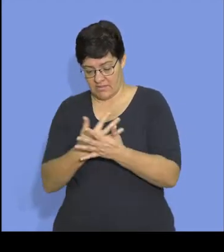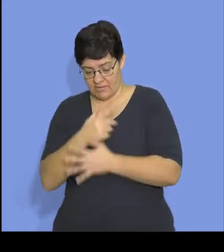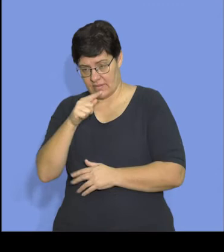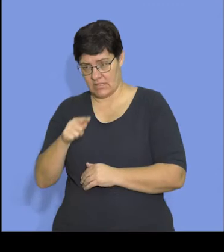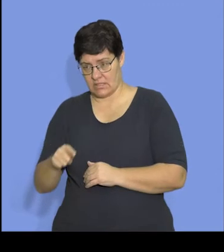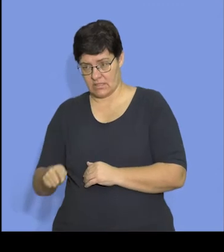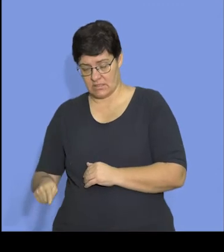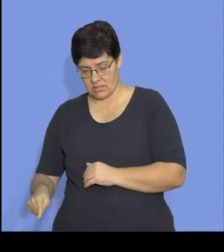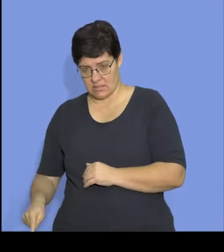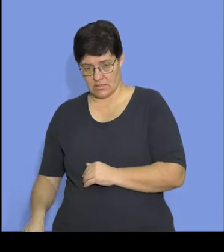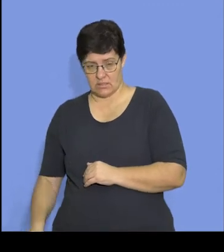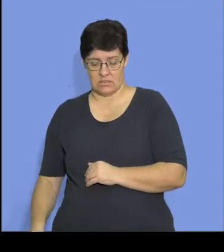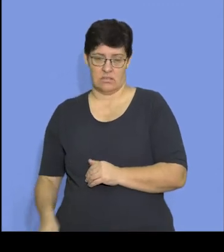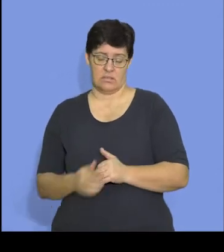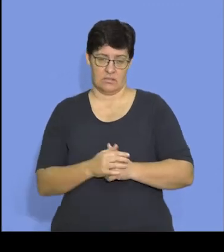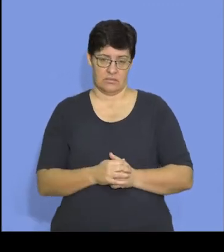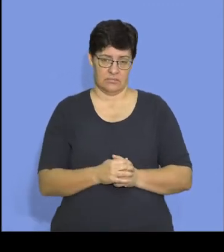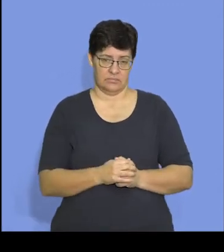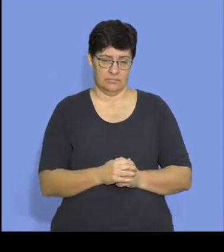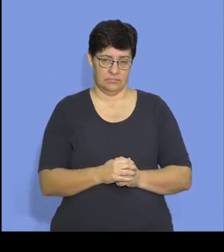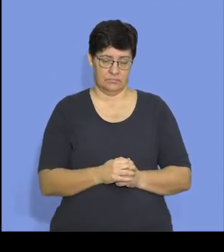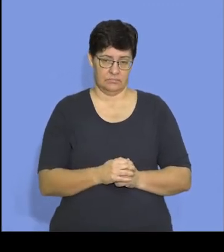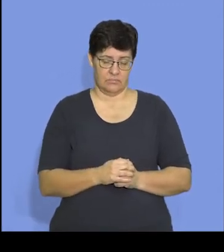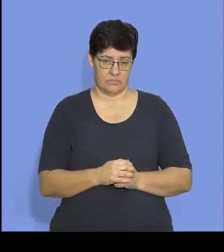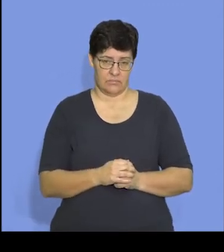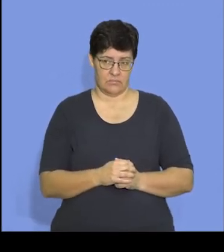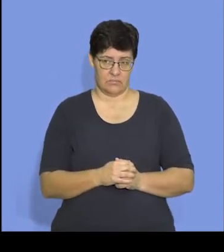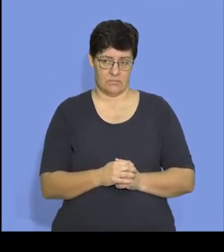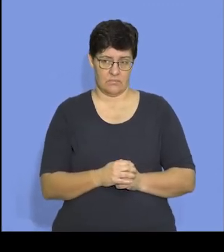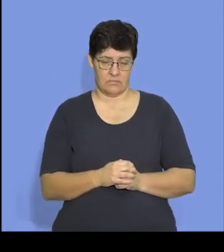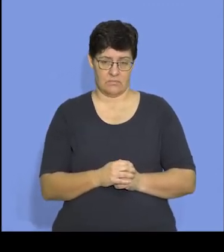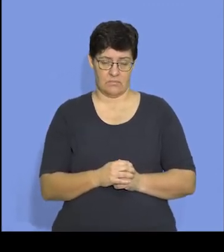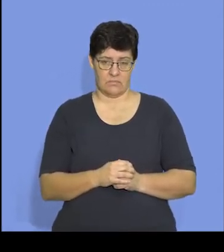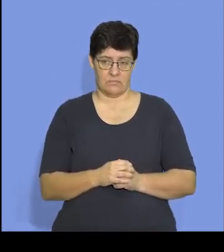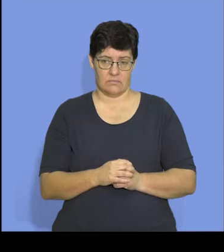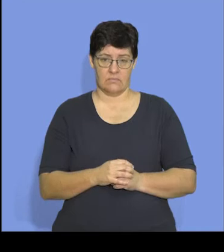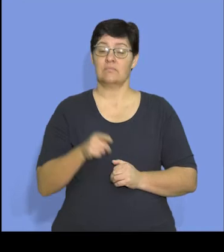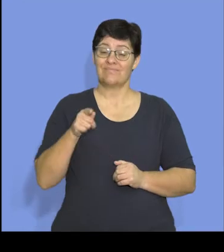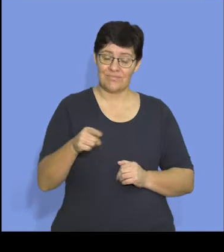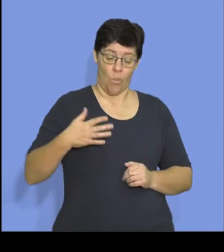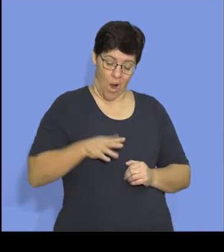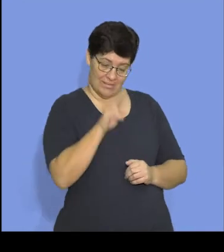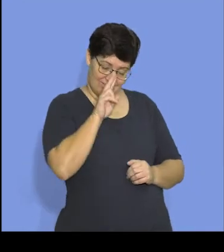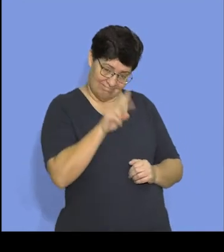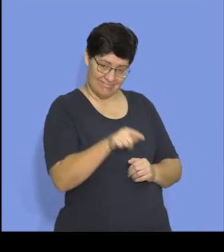and faster, and it goes below here. This is what they're looking